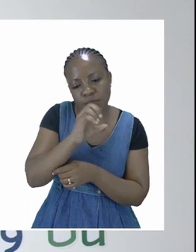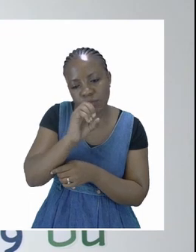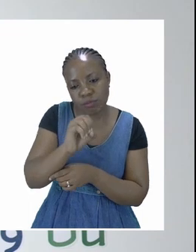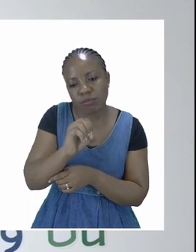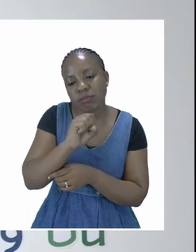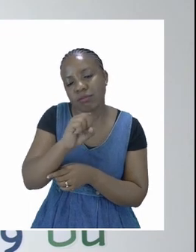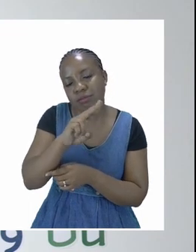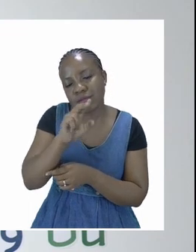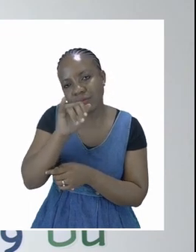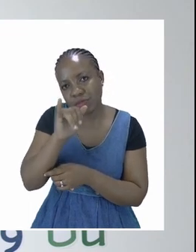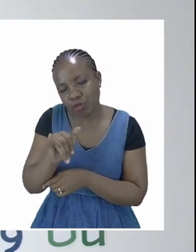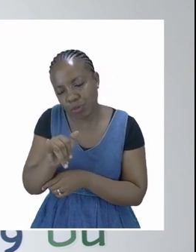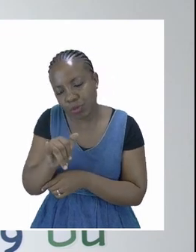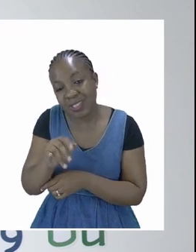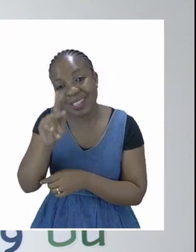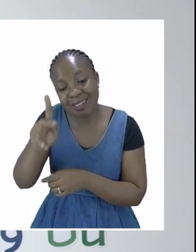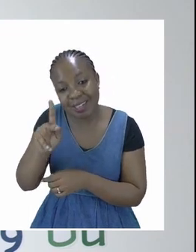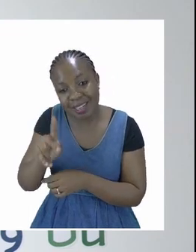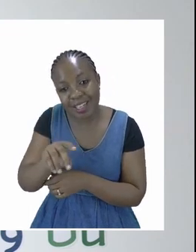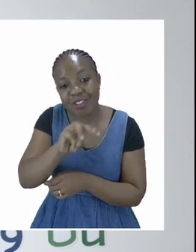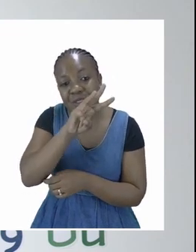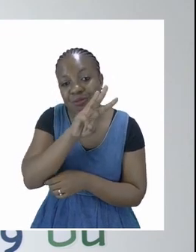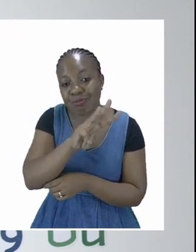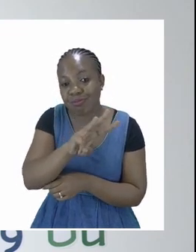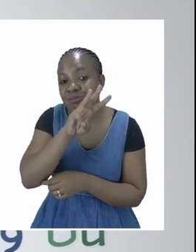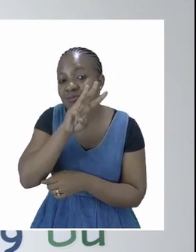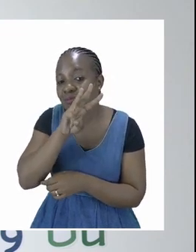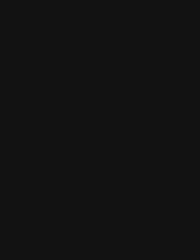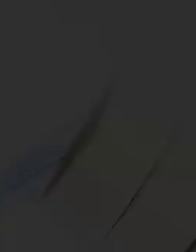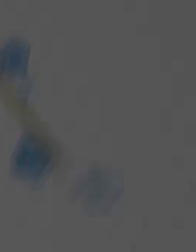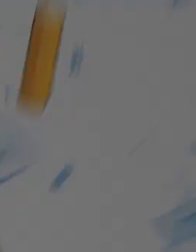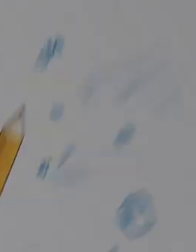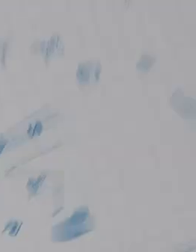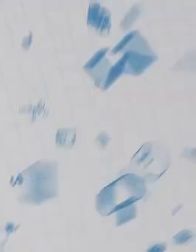our website, Zoshi Online.